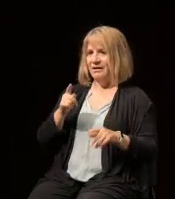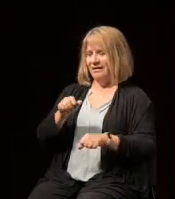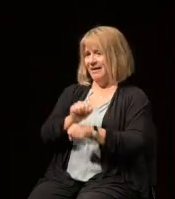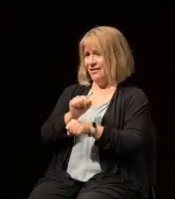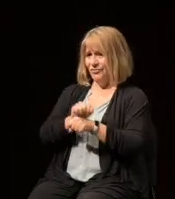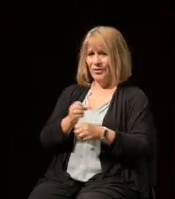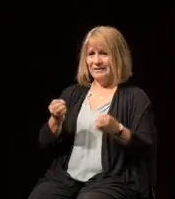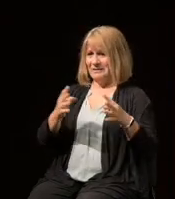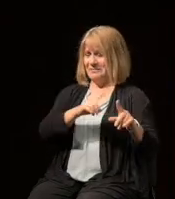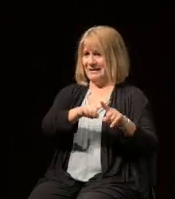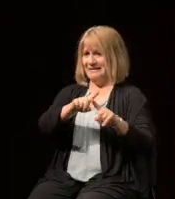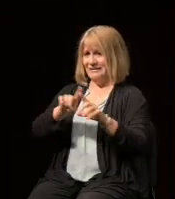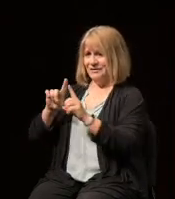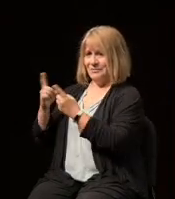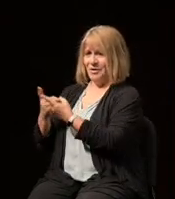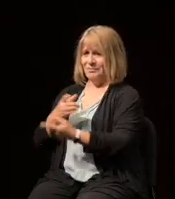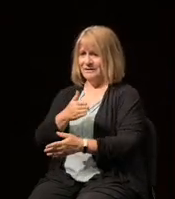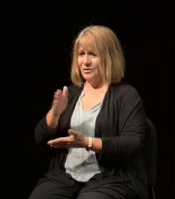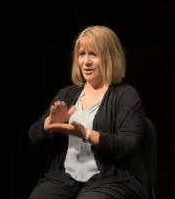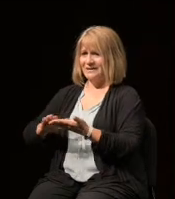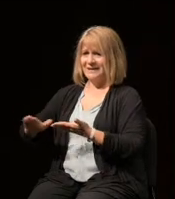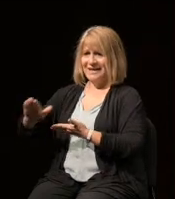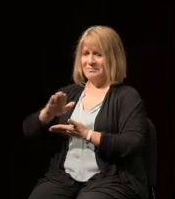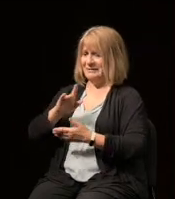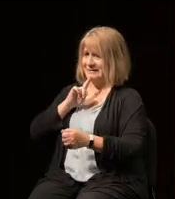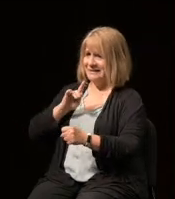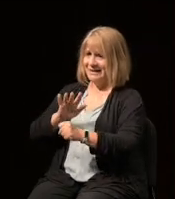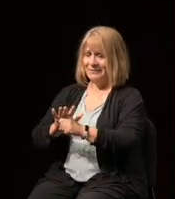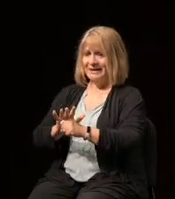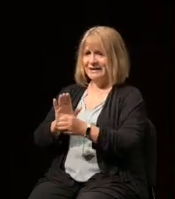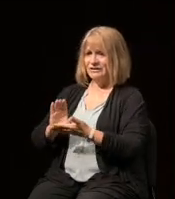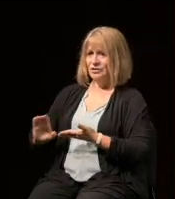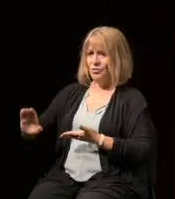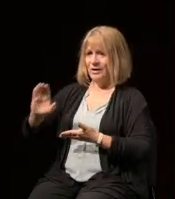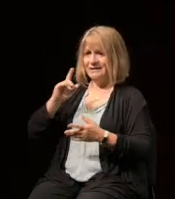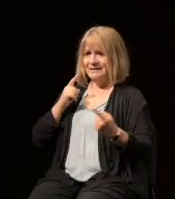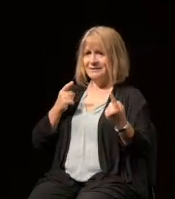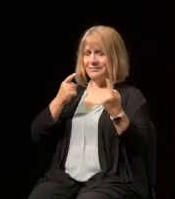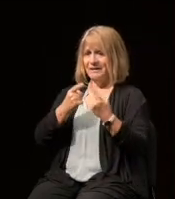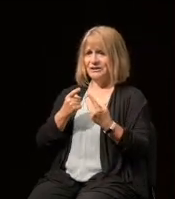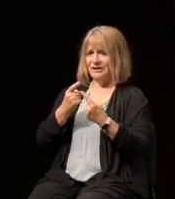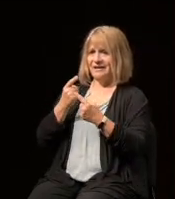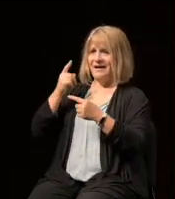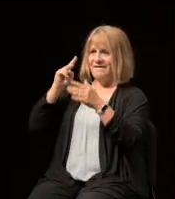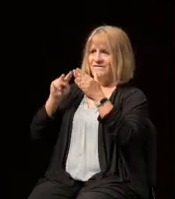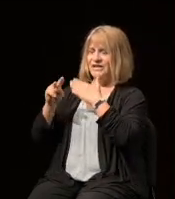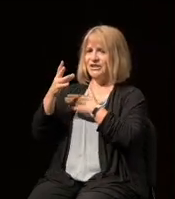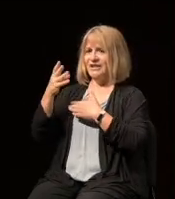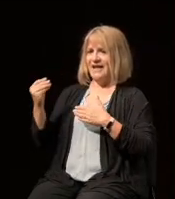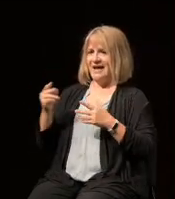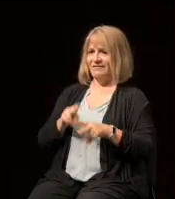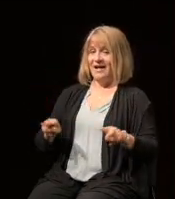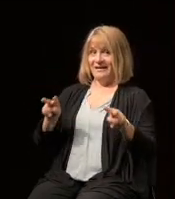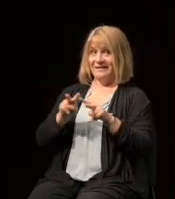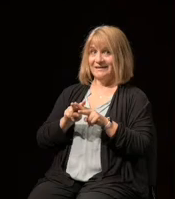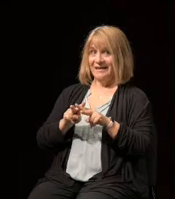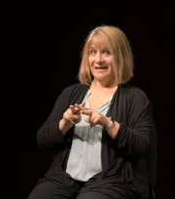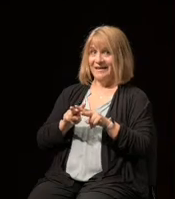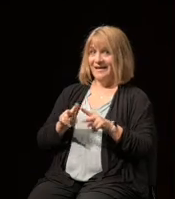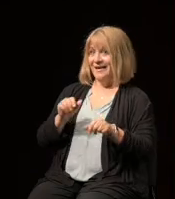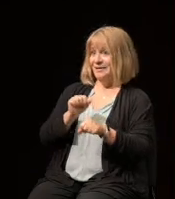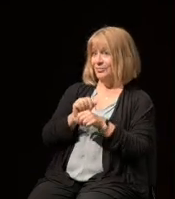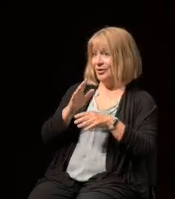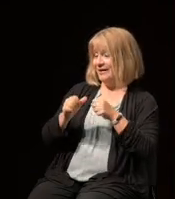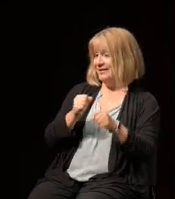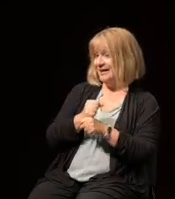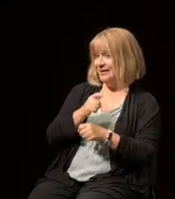several departments across campus and is committed to Cuesta's mission, vision, and values. The Management Senate Employee of